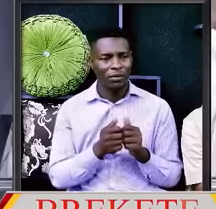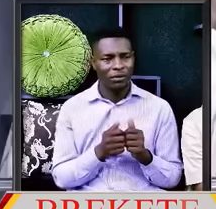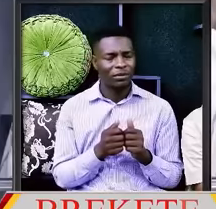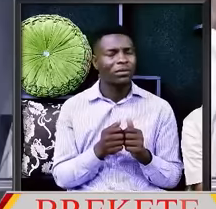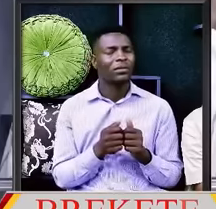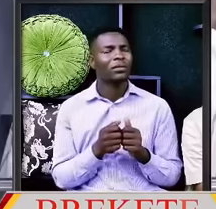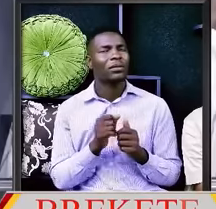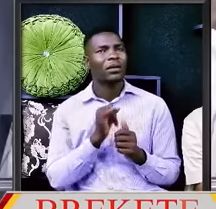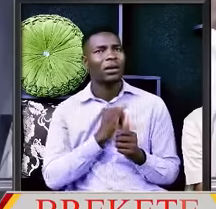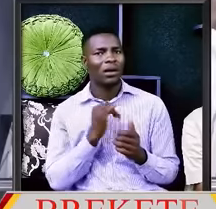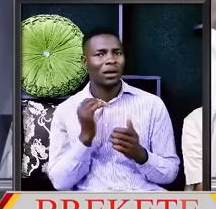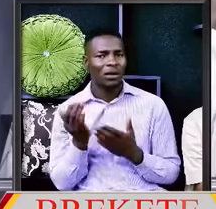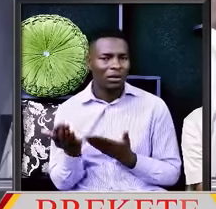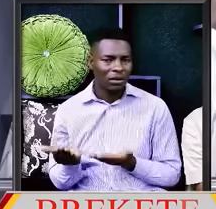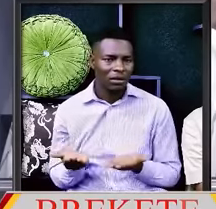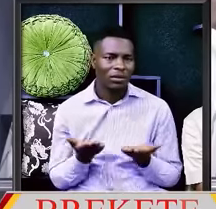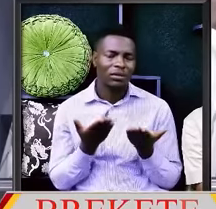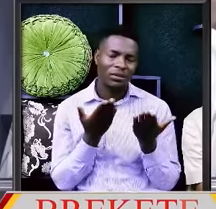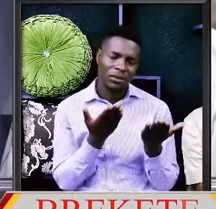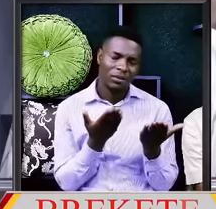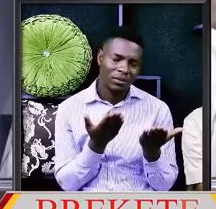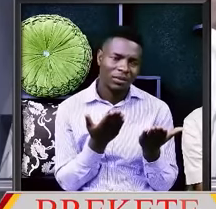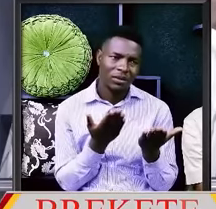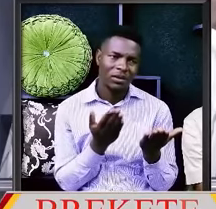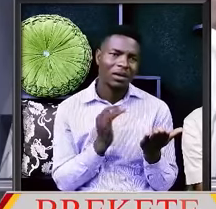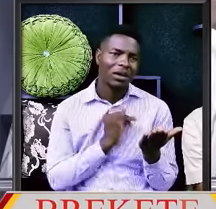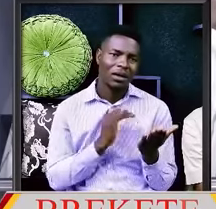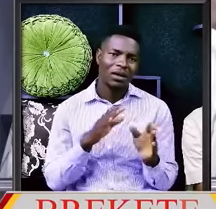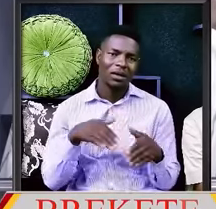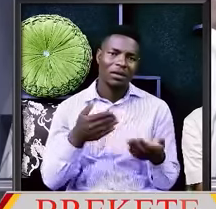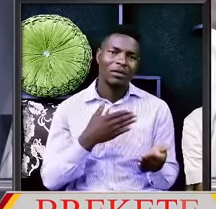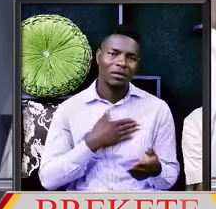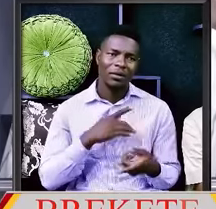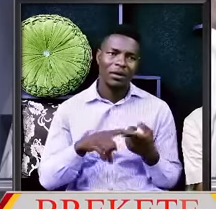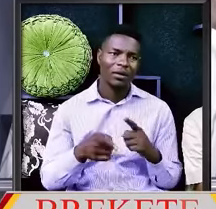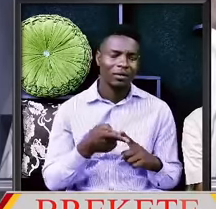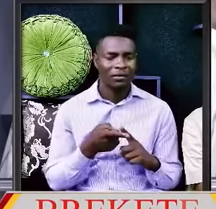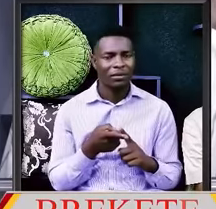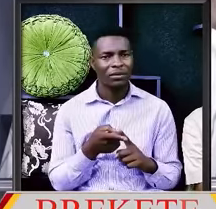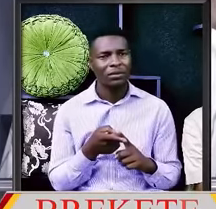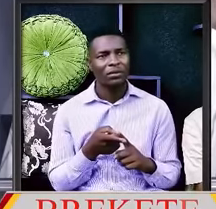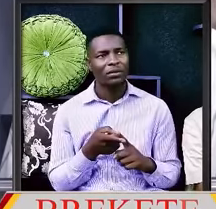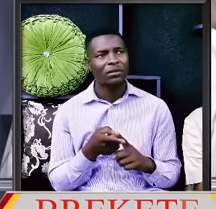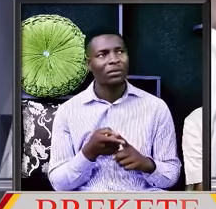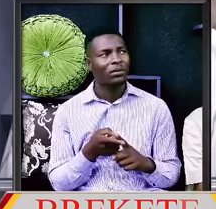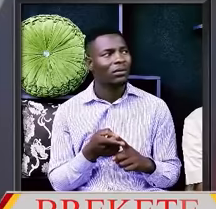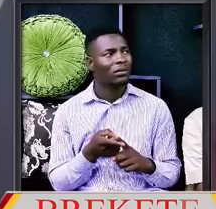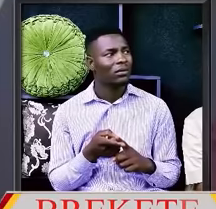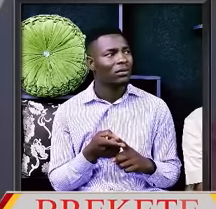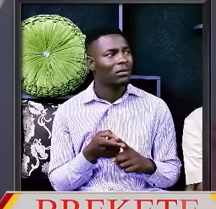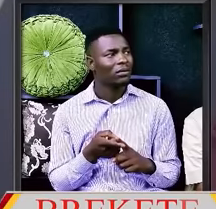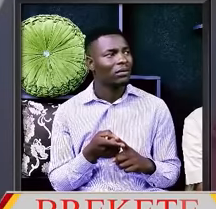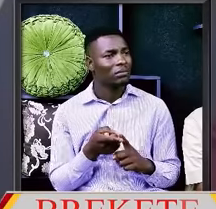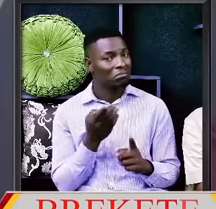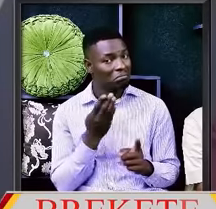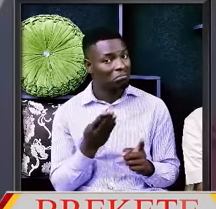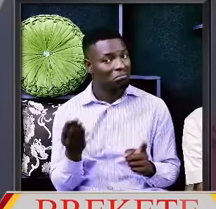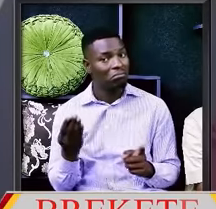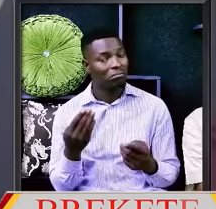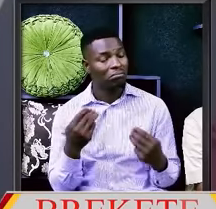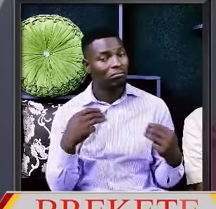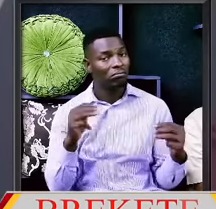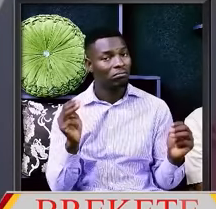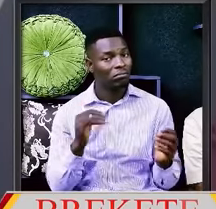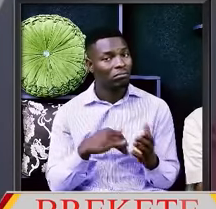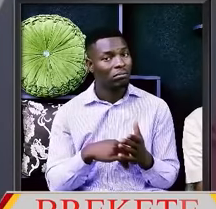we don't come submit. We sell, I give my friend a big piano, he sell them, and then